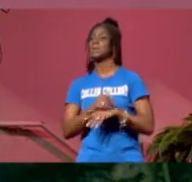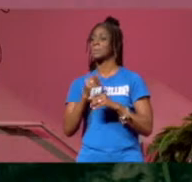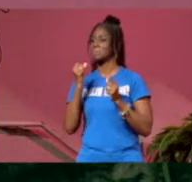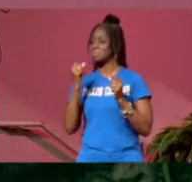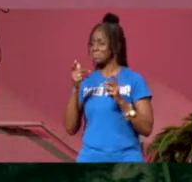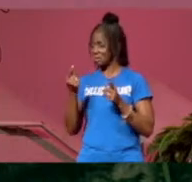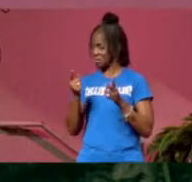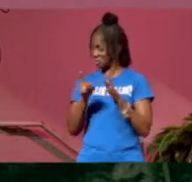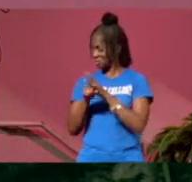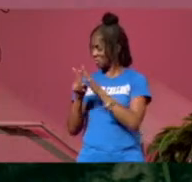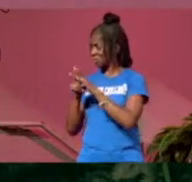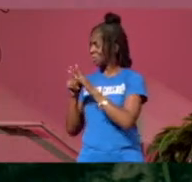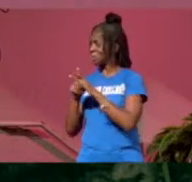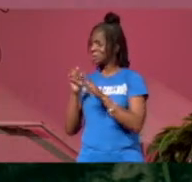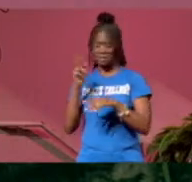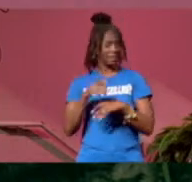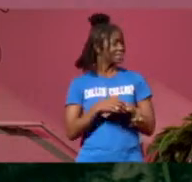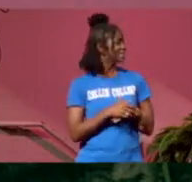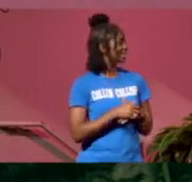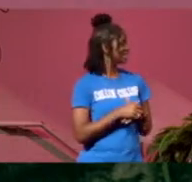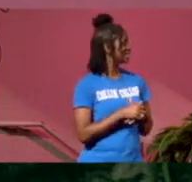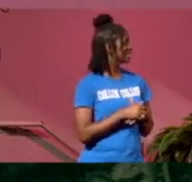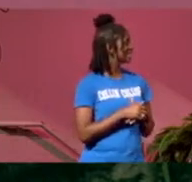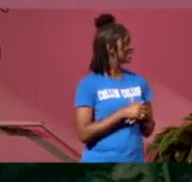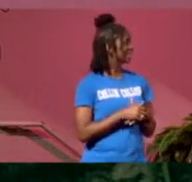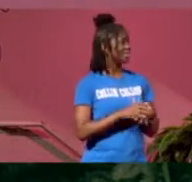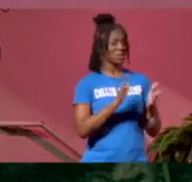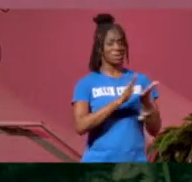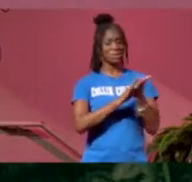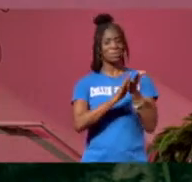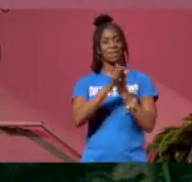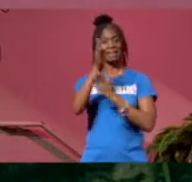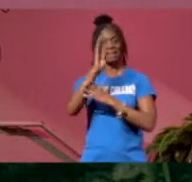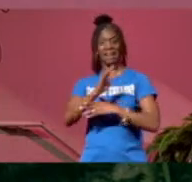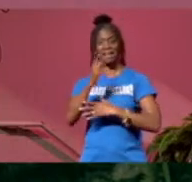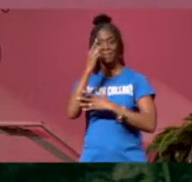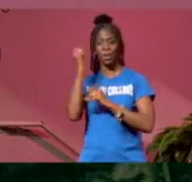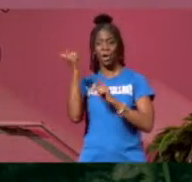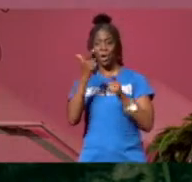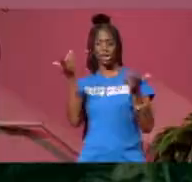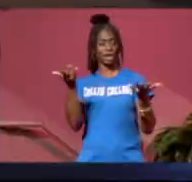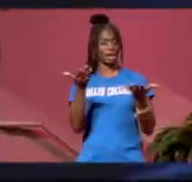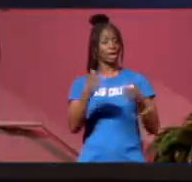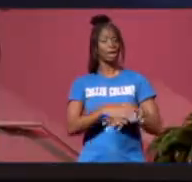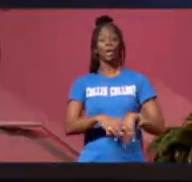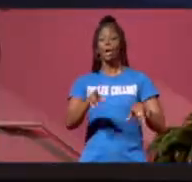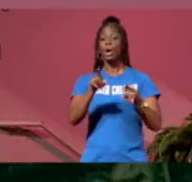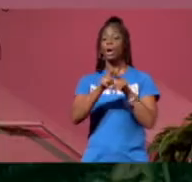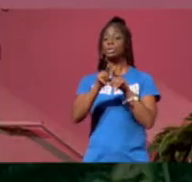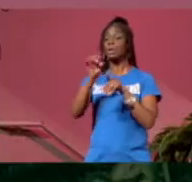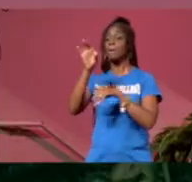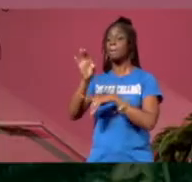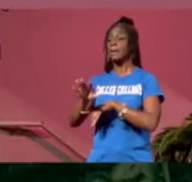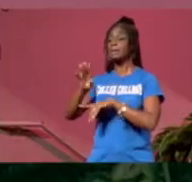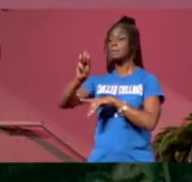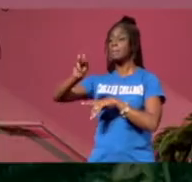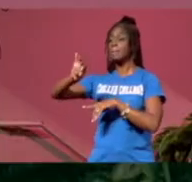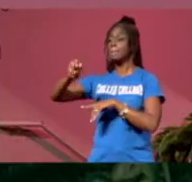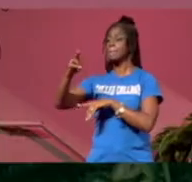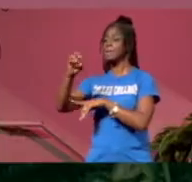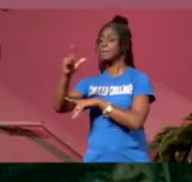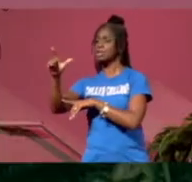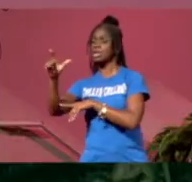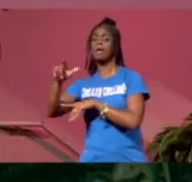looking. Am I that? Oh, okay. All right. Well, praise God for those of you who are here. Reverend Michelle, our ministry leader, Sister Tajay Brown, Sister